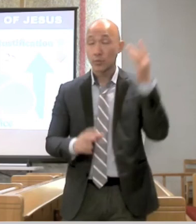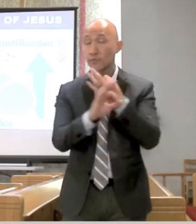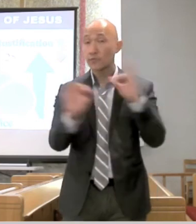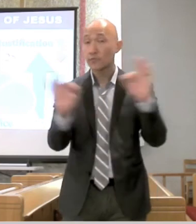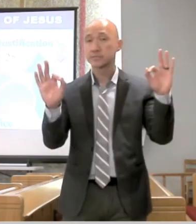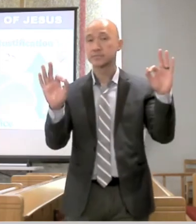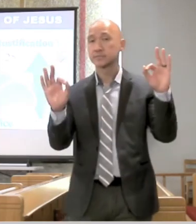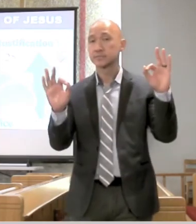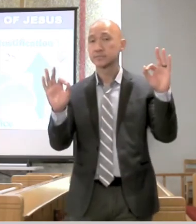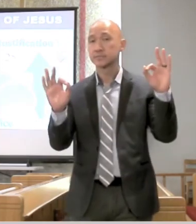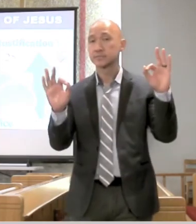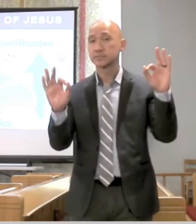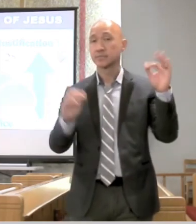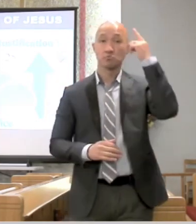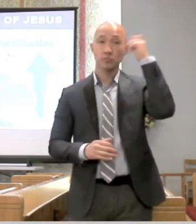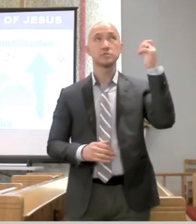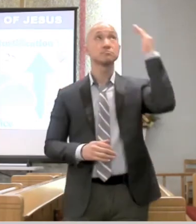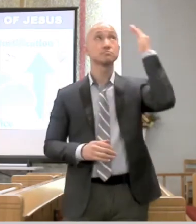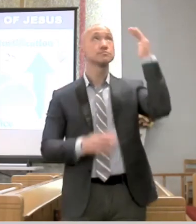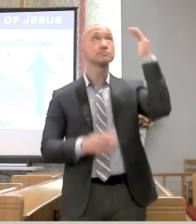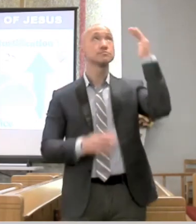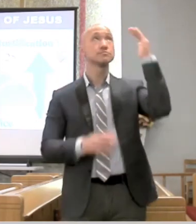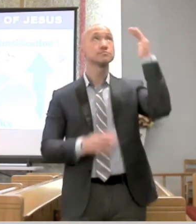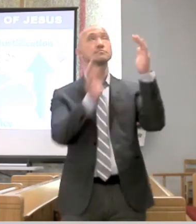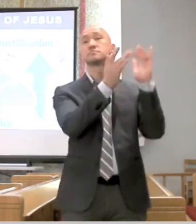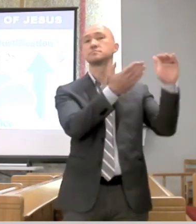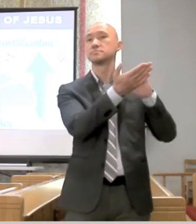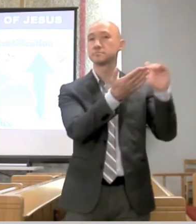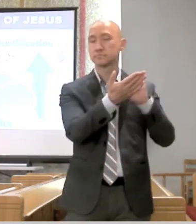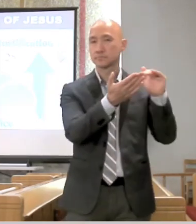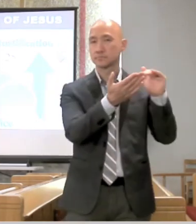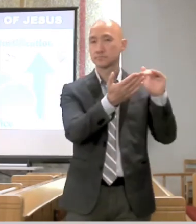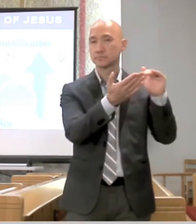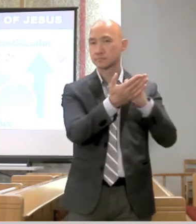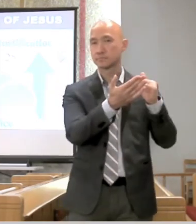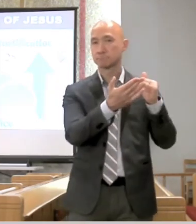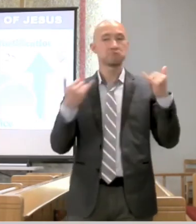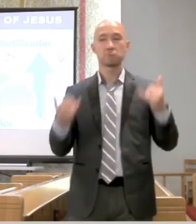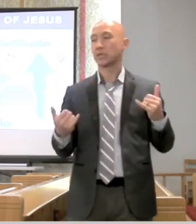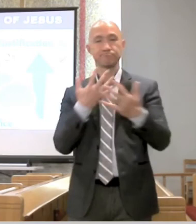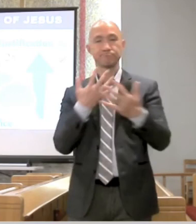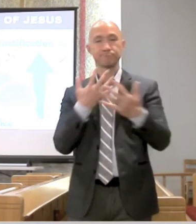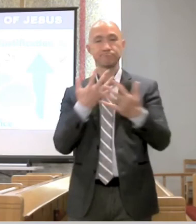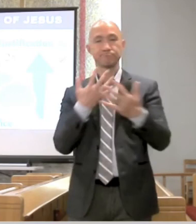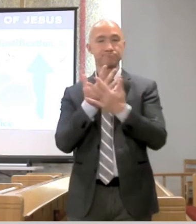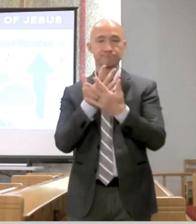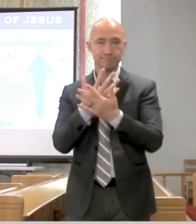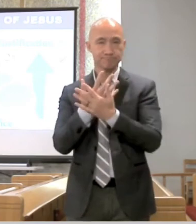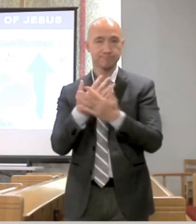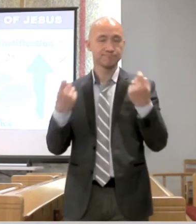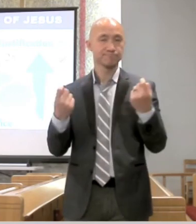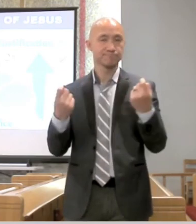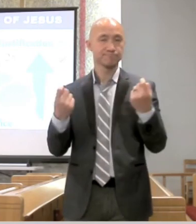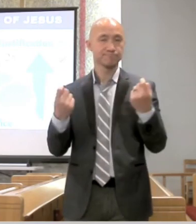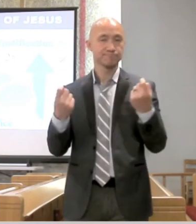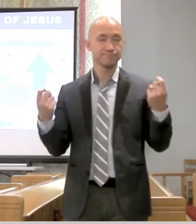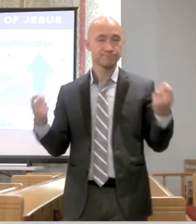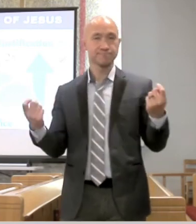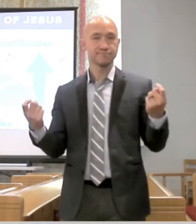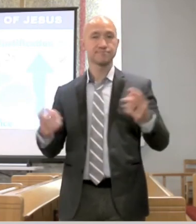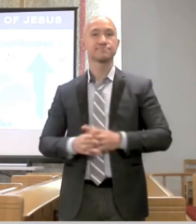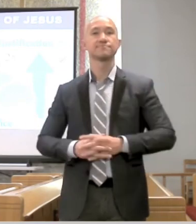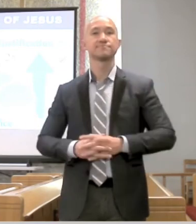and that there is still wickedness in there. But we're not chained to it anymore. We're free from it. That's the beauty. That's